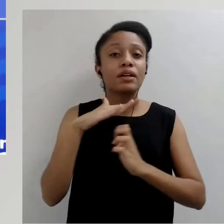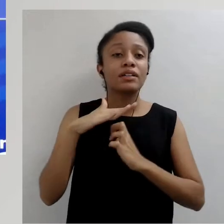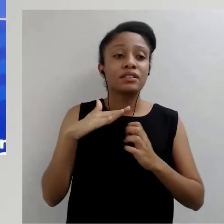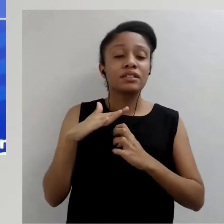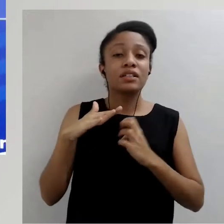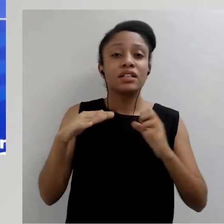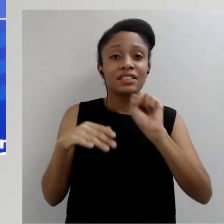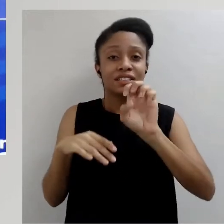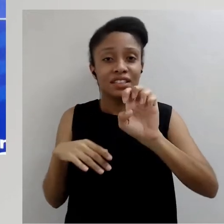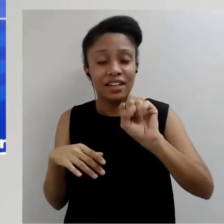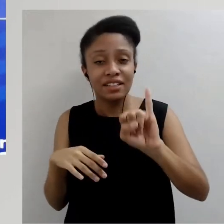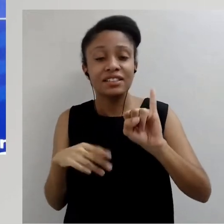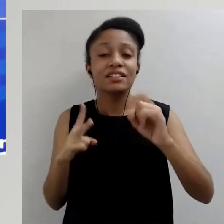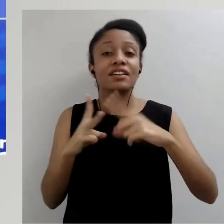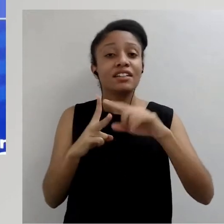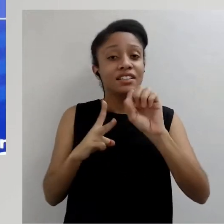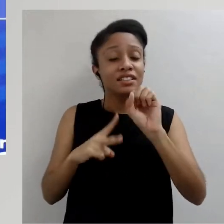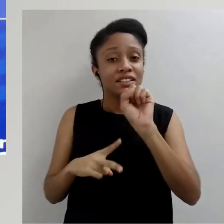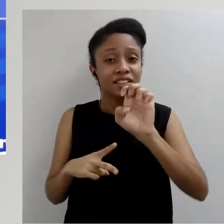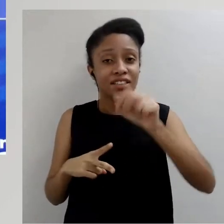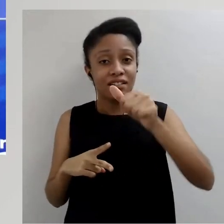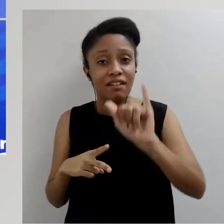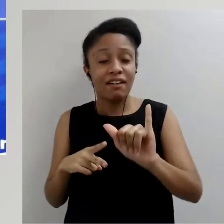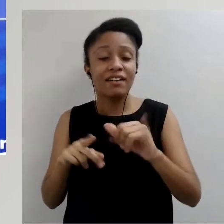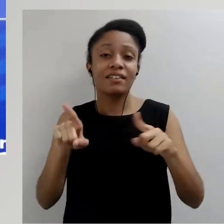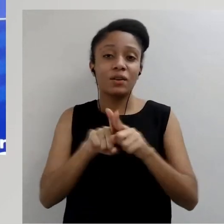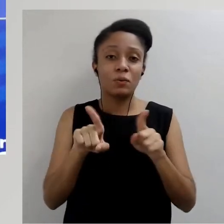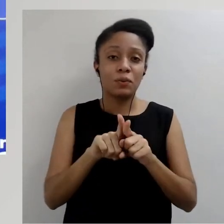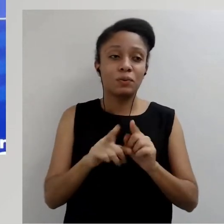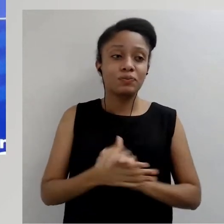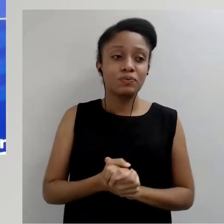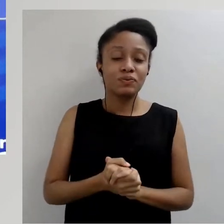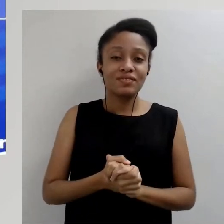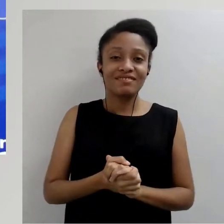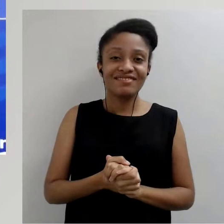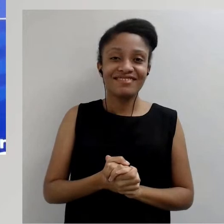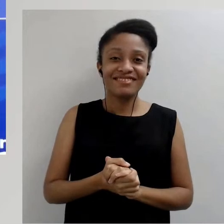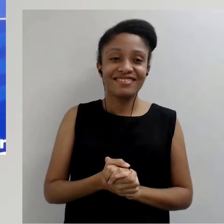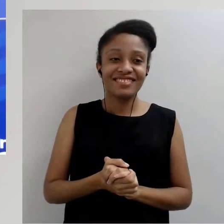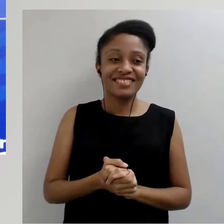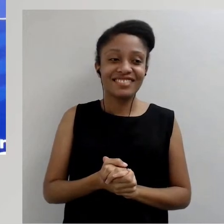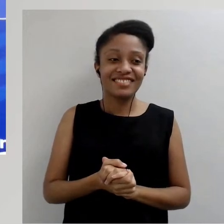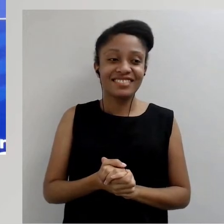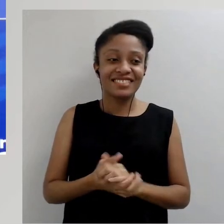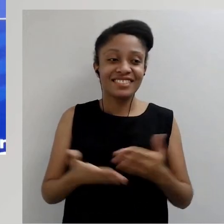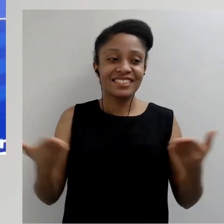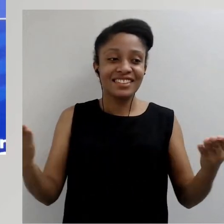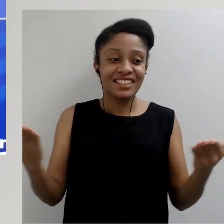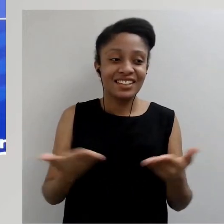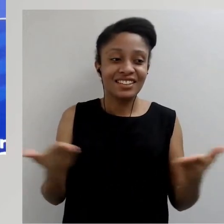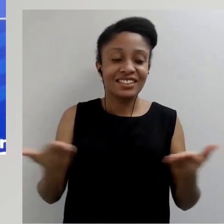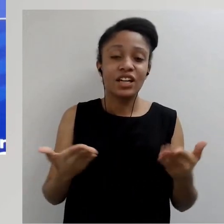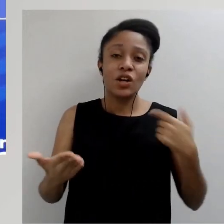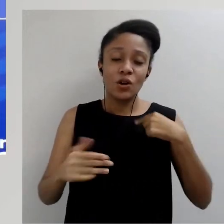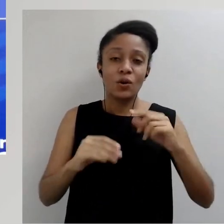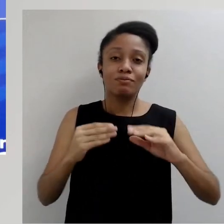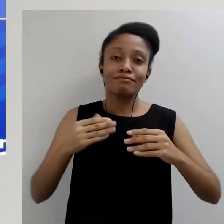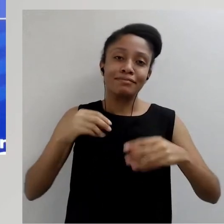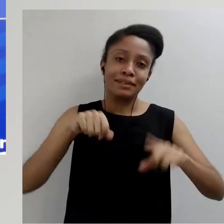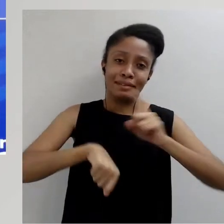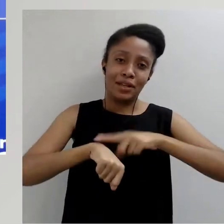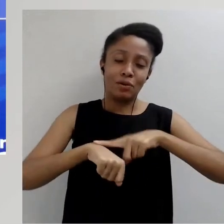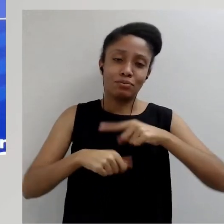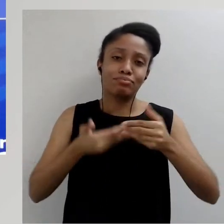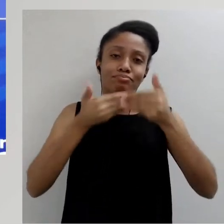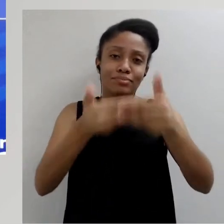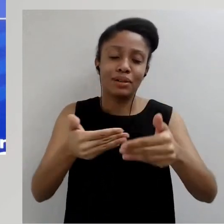these groups and representatives, SESI and Senai, that the companies can have any type of benefits. I believe this is what I wanted